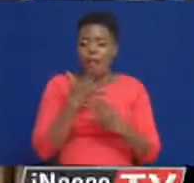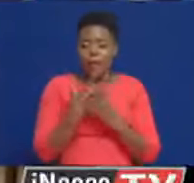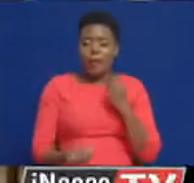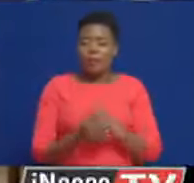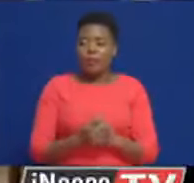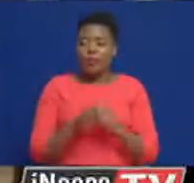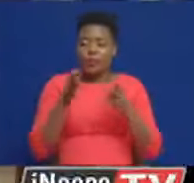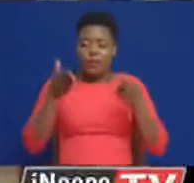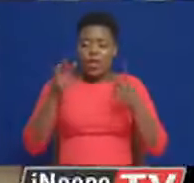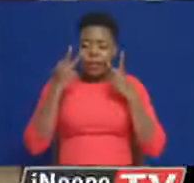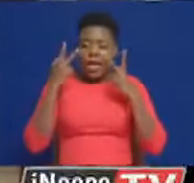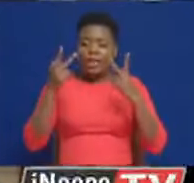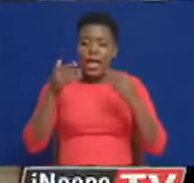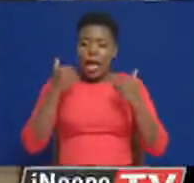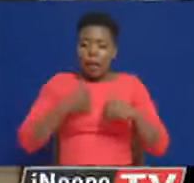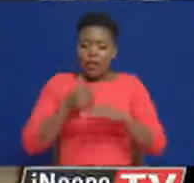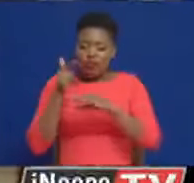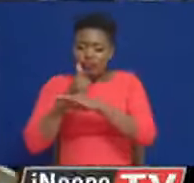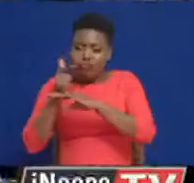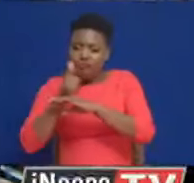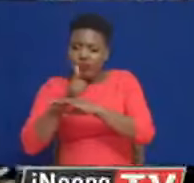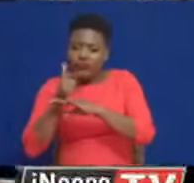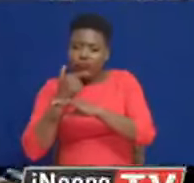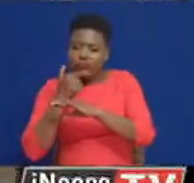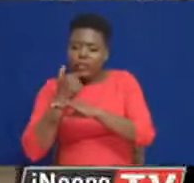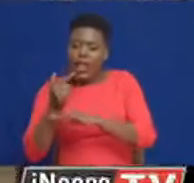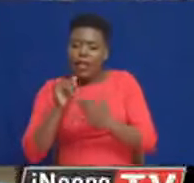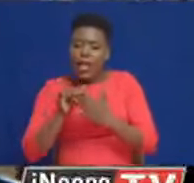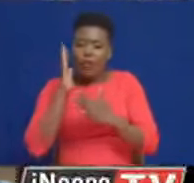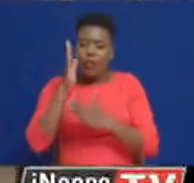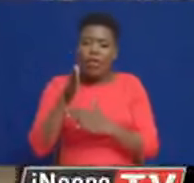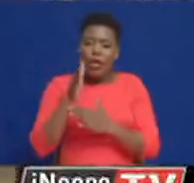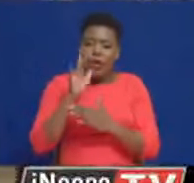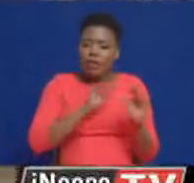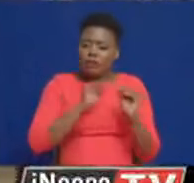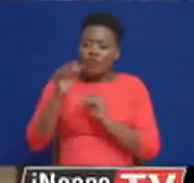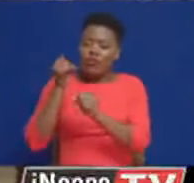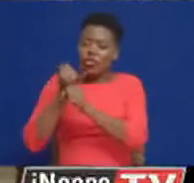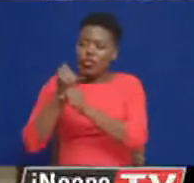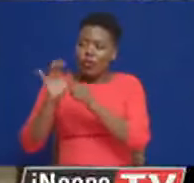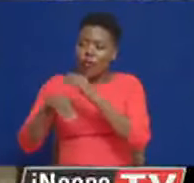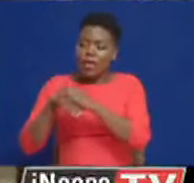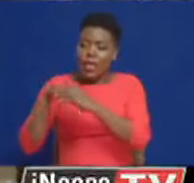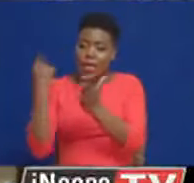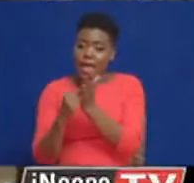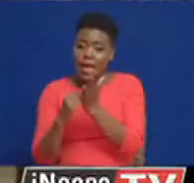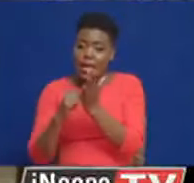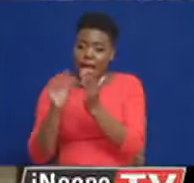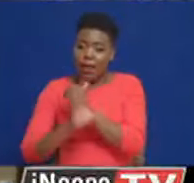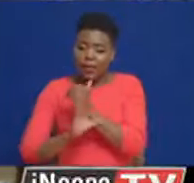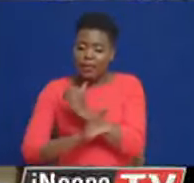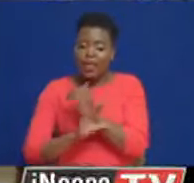me saying that we can manufacturers should take their jobs to to Uganda and import here. And of course, it